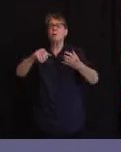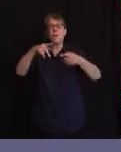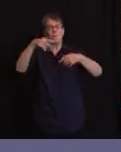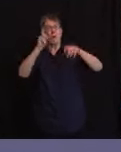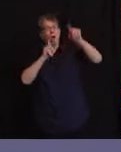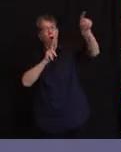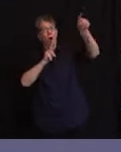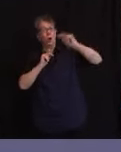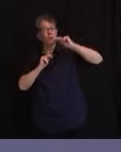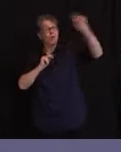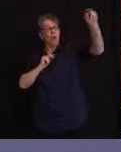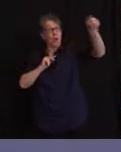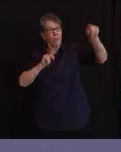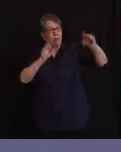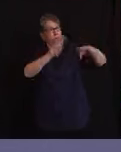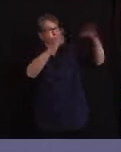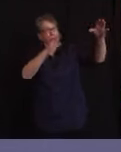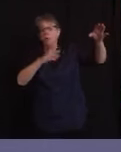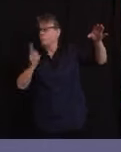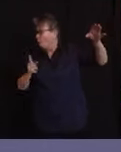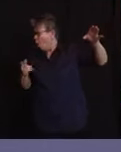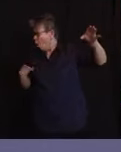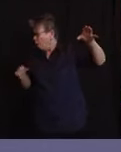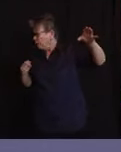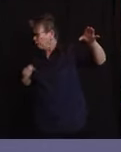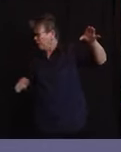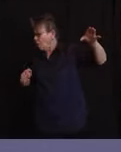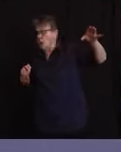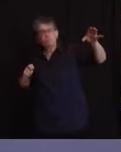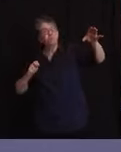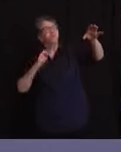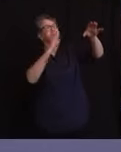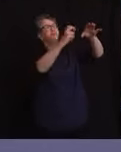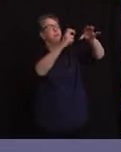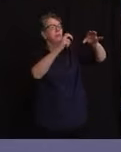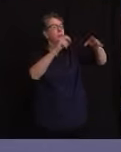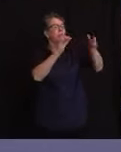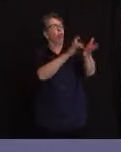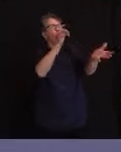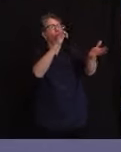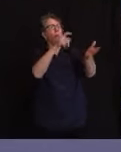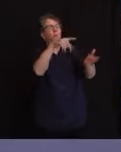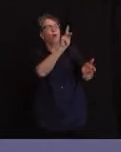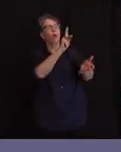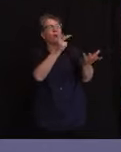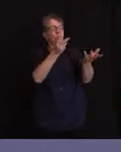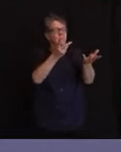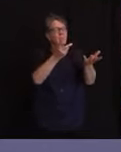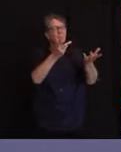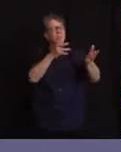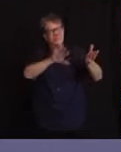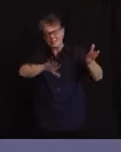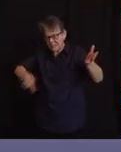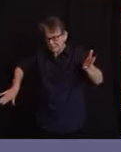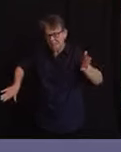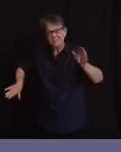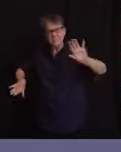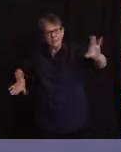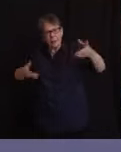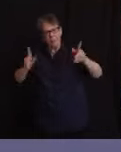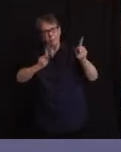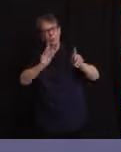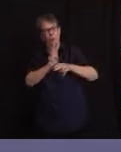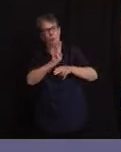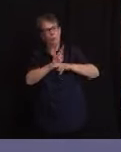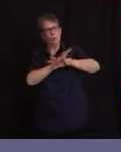is. It was the first good weather weekend we had of the year. Ian, real quick, you got another one? So are you using people's